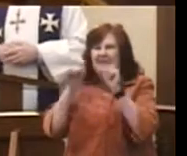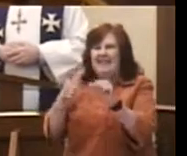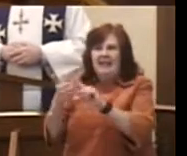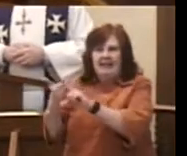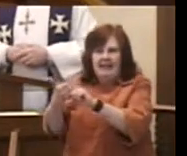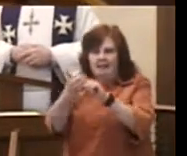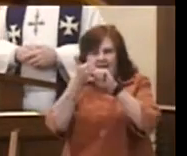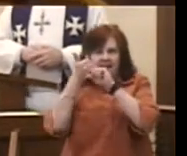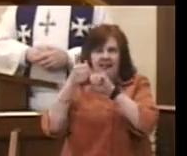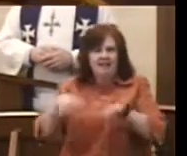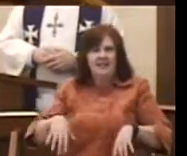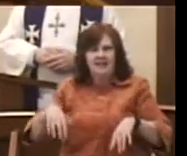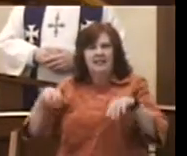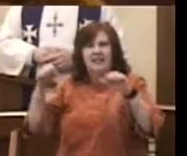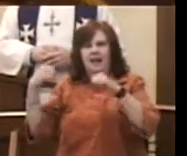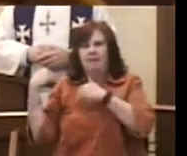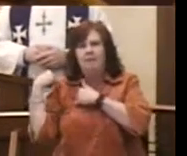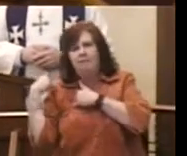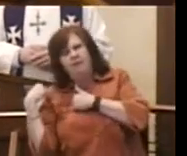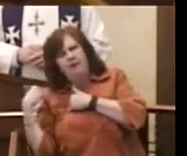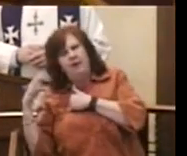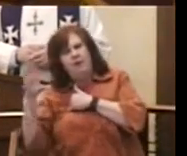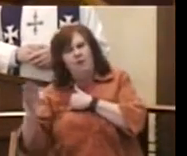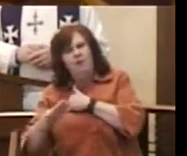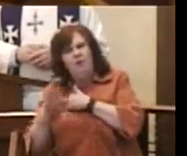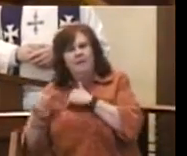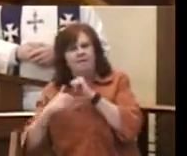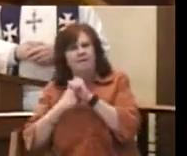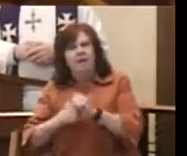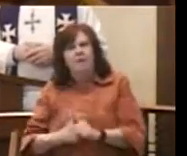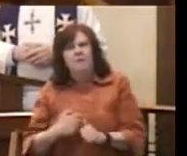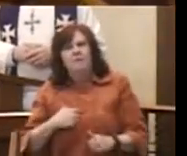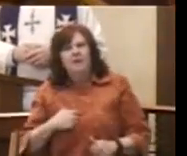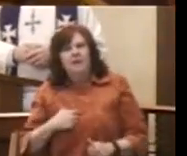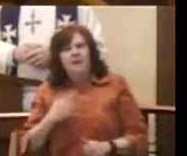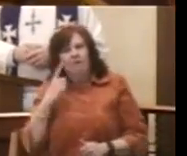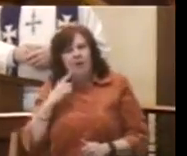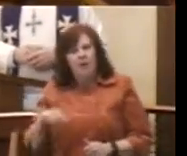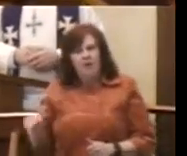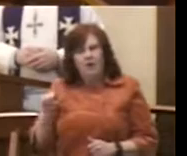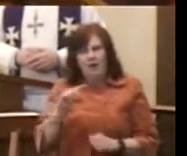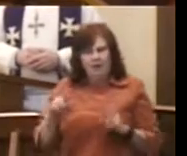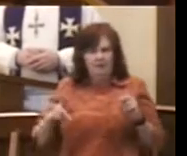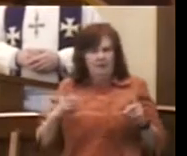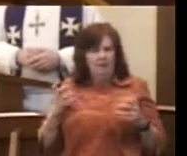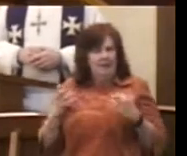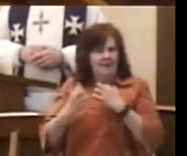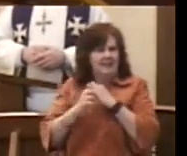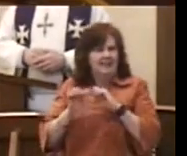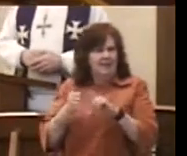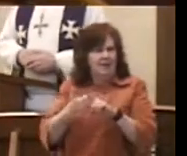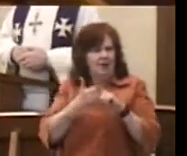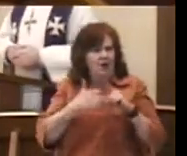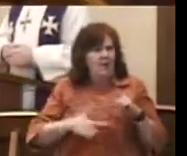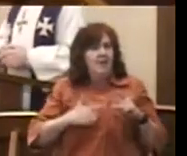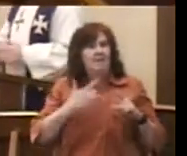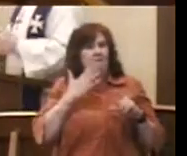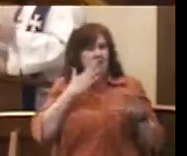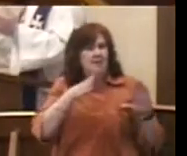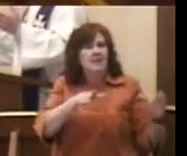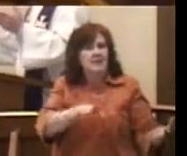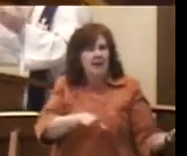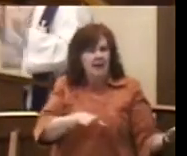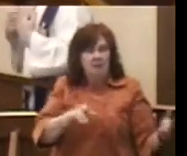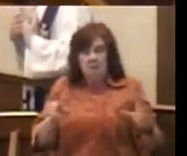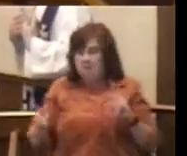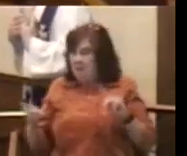and take up their cross and follow me. For those who want to save their life will lose it, and those who